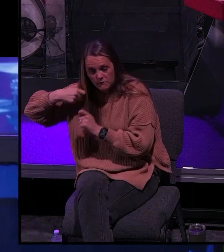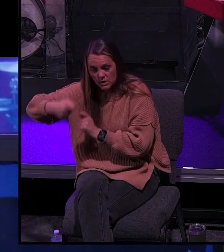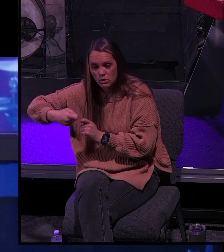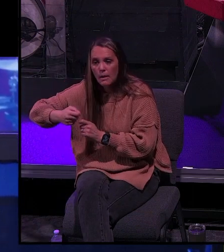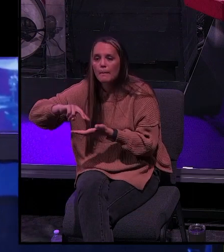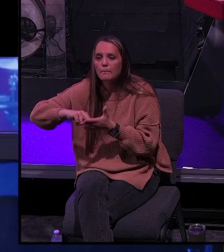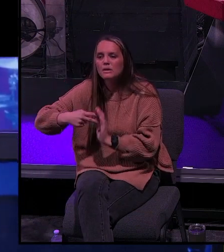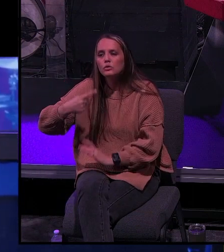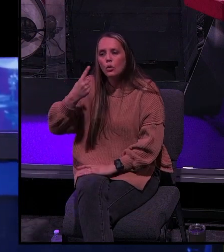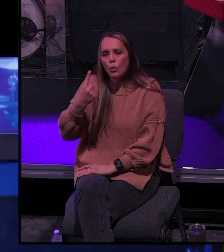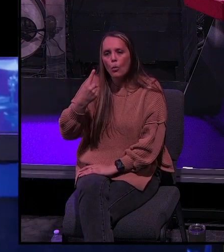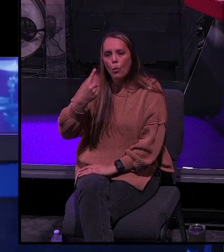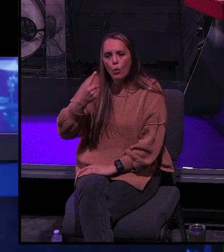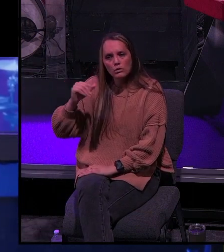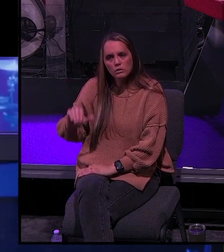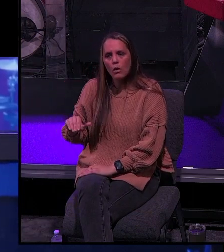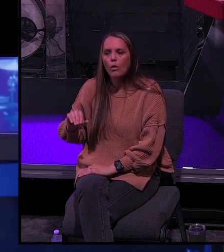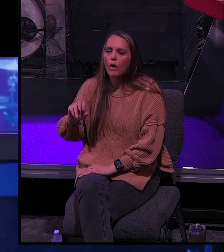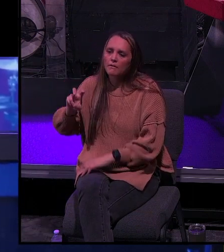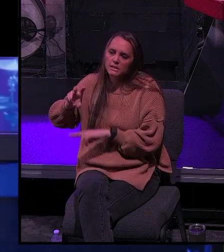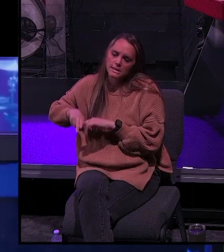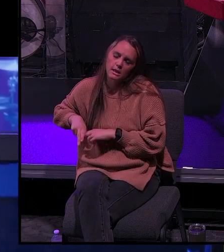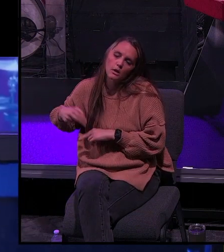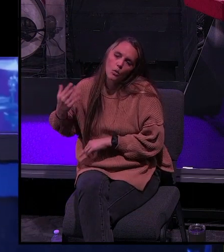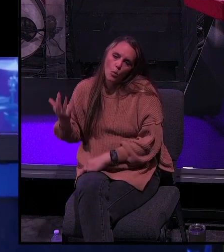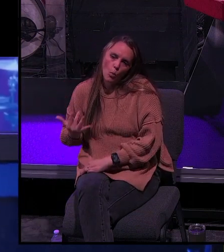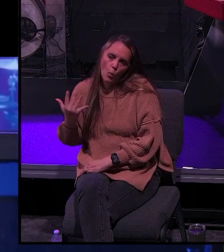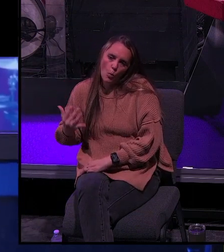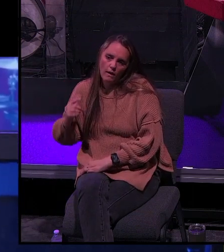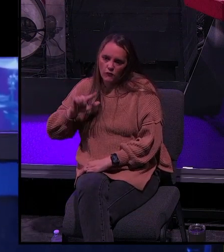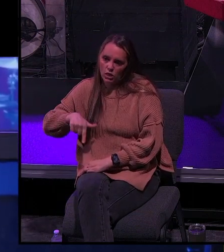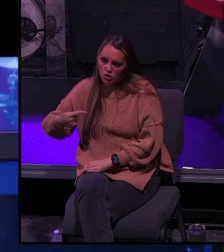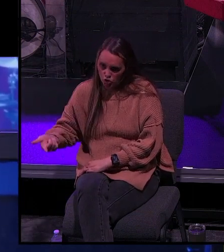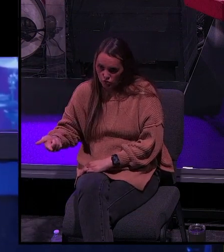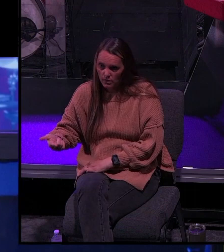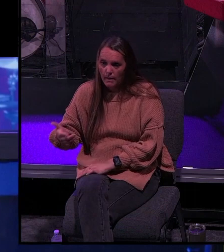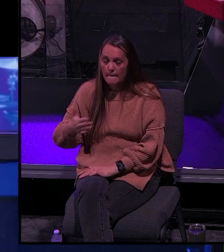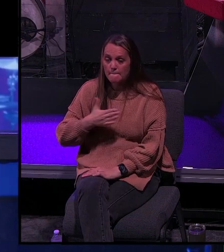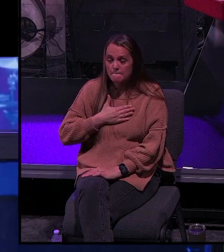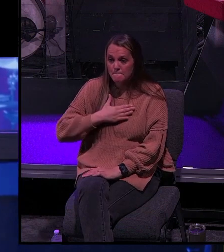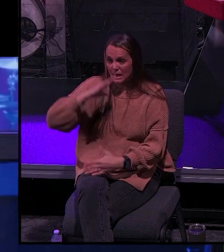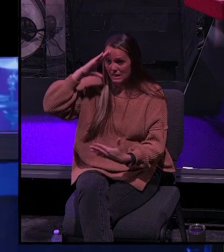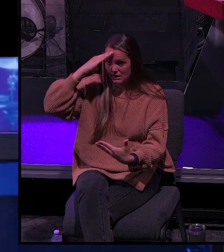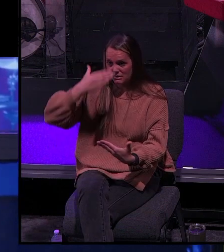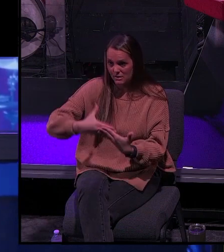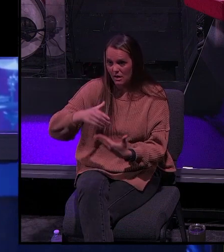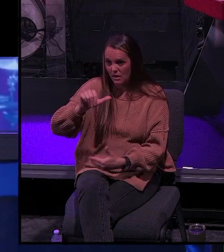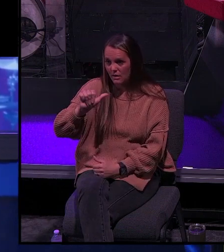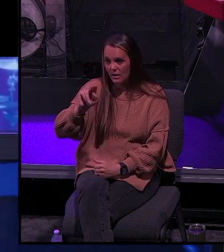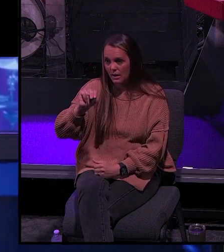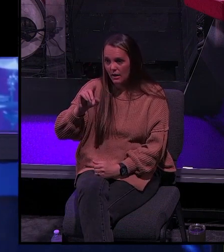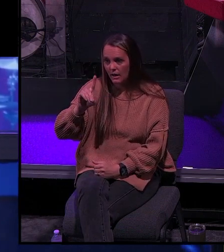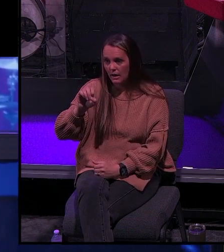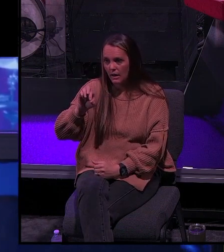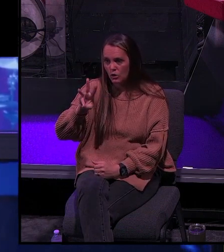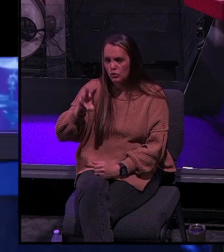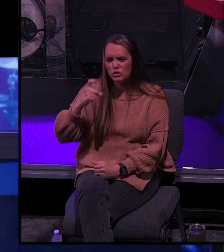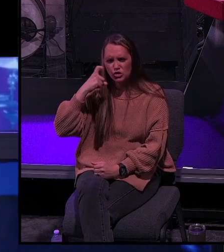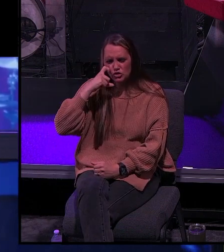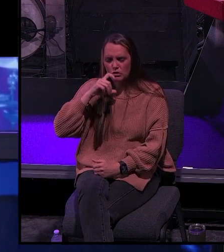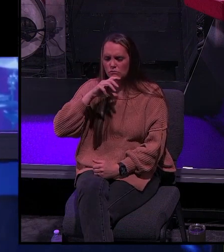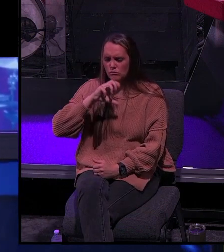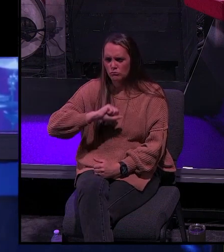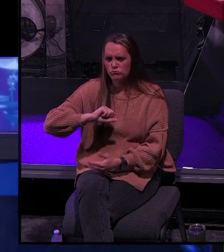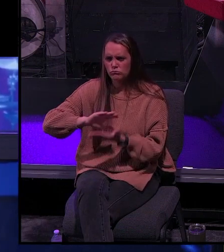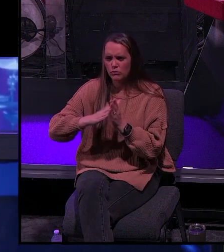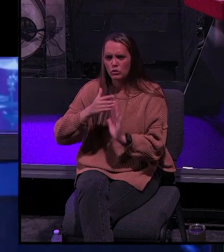on the bank kind of waiting their turn. So my son Andrew, who just turned 20 years old yesterday, but in this time he was